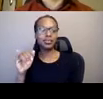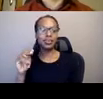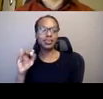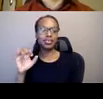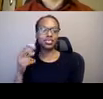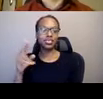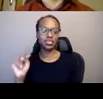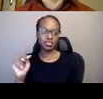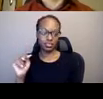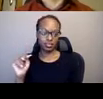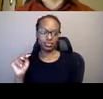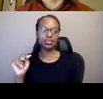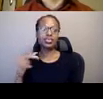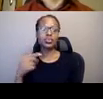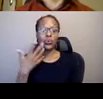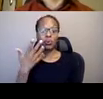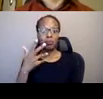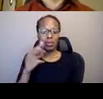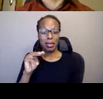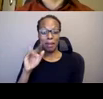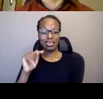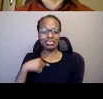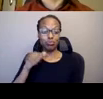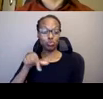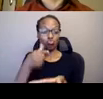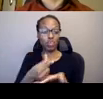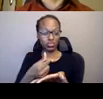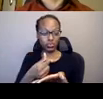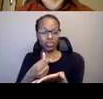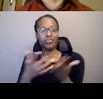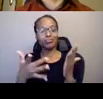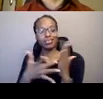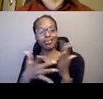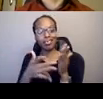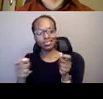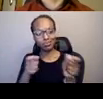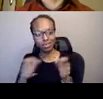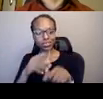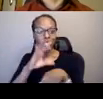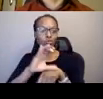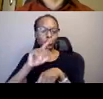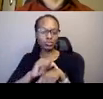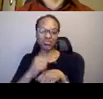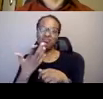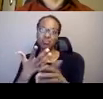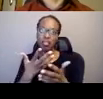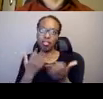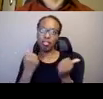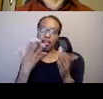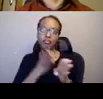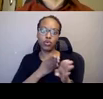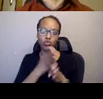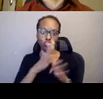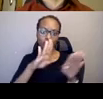computer technology manager and consultant. I've had a fairly extensive career in computers. And for